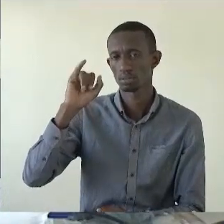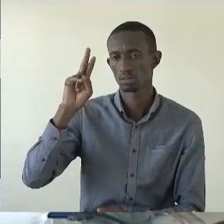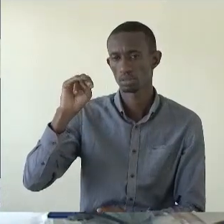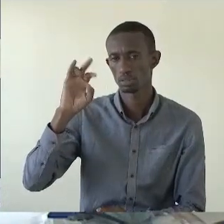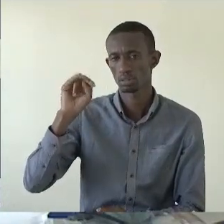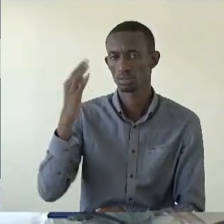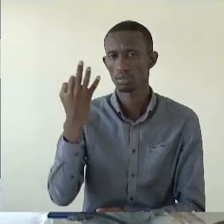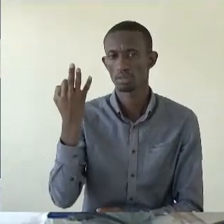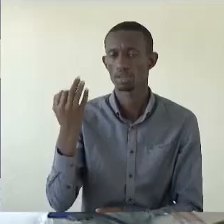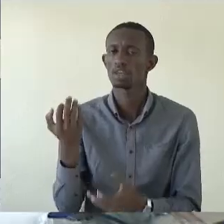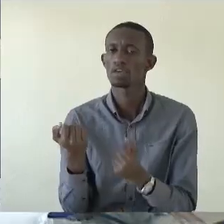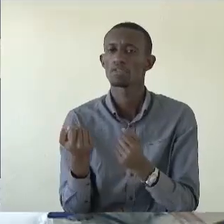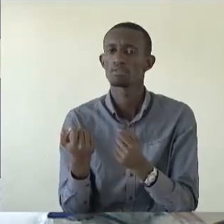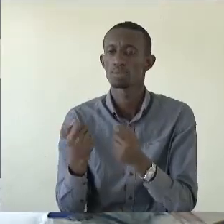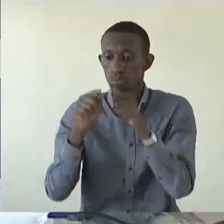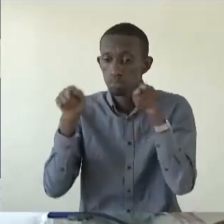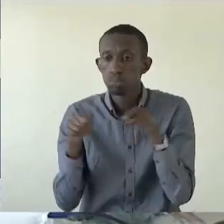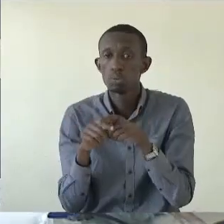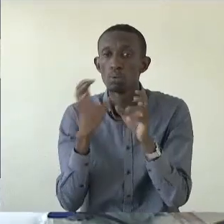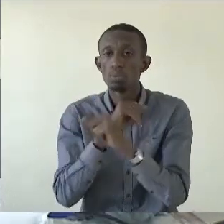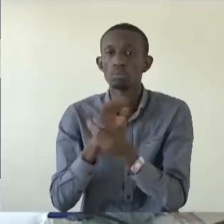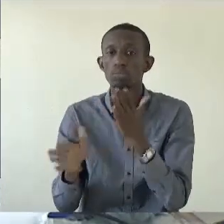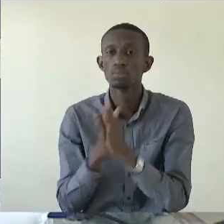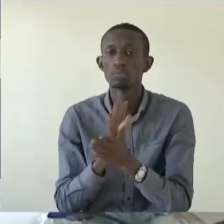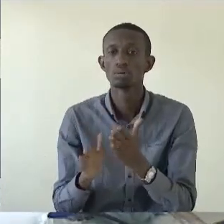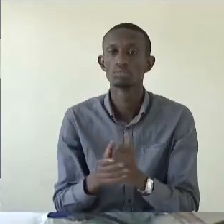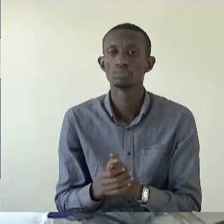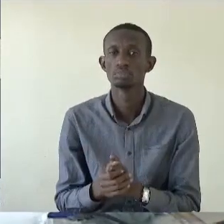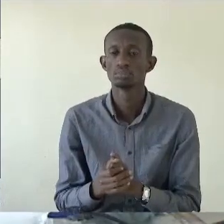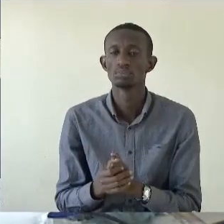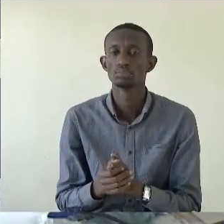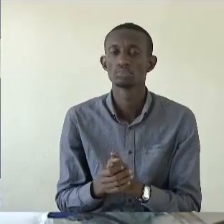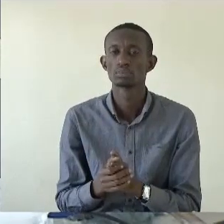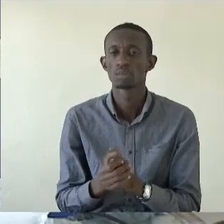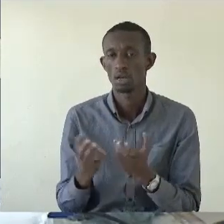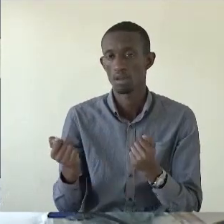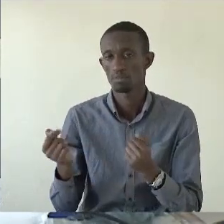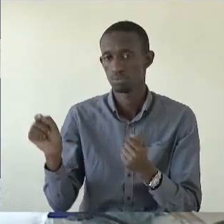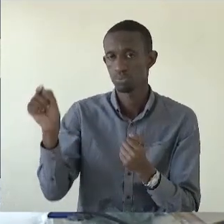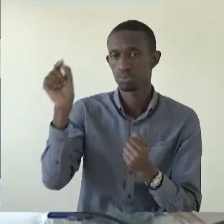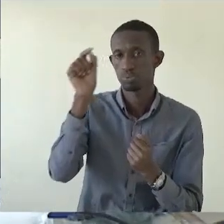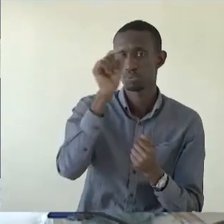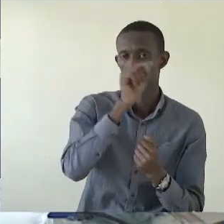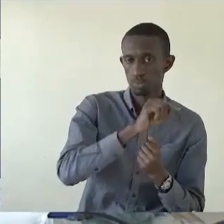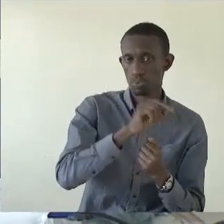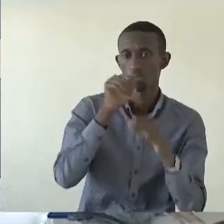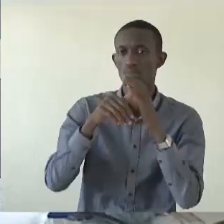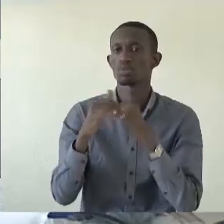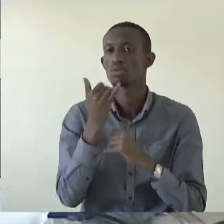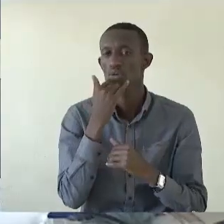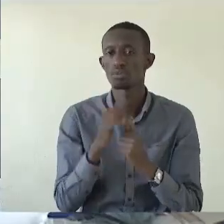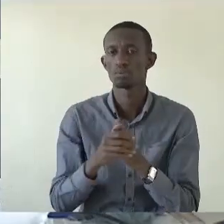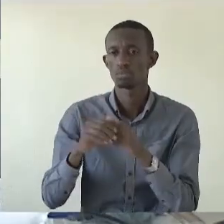remember, has the empty orbital. So it will pull the lone pairs. We will accept the